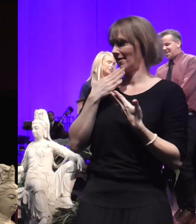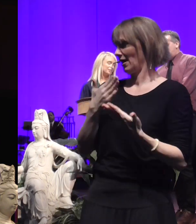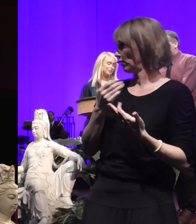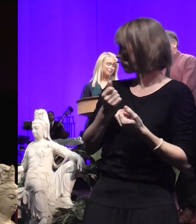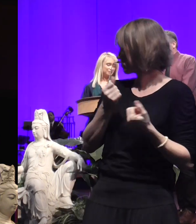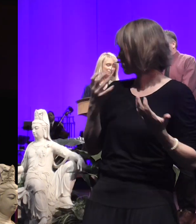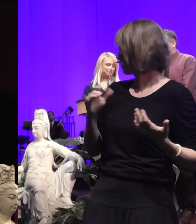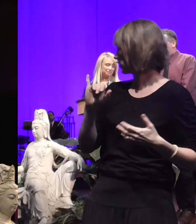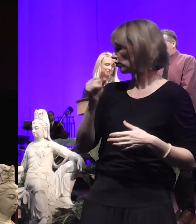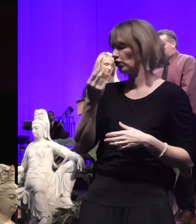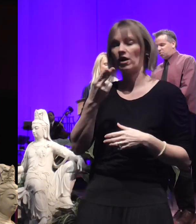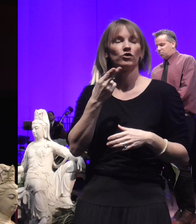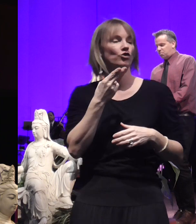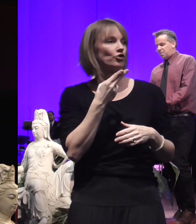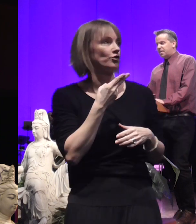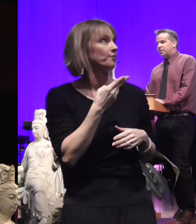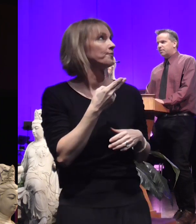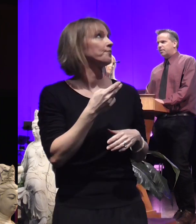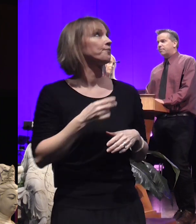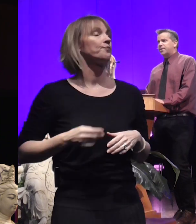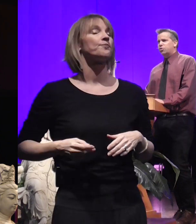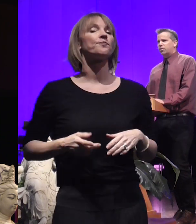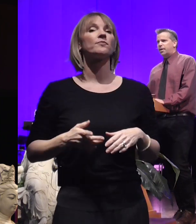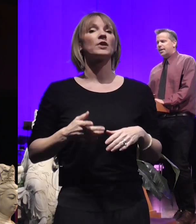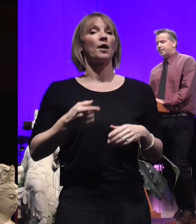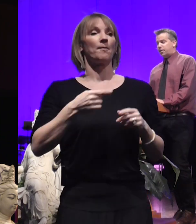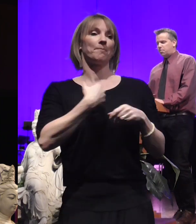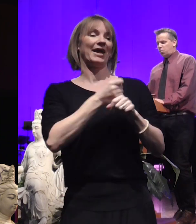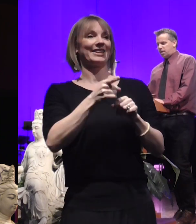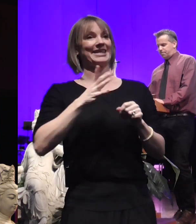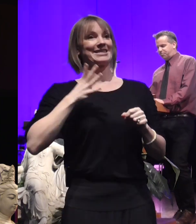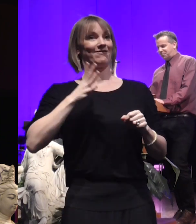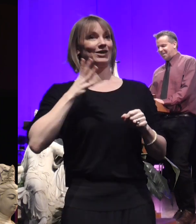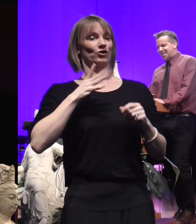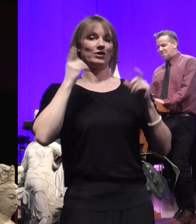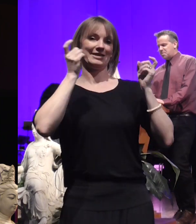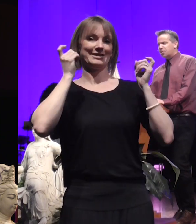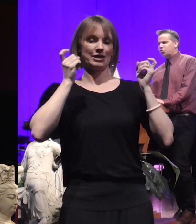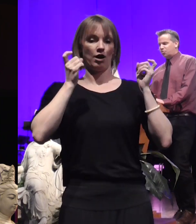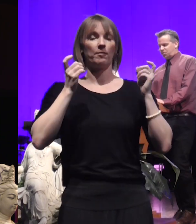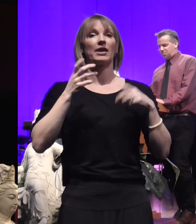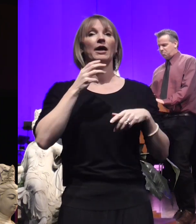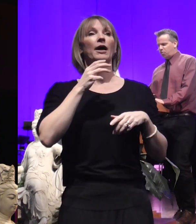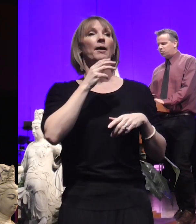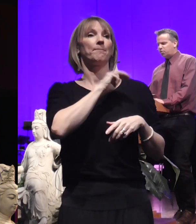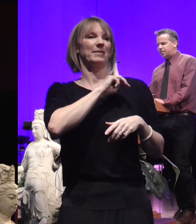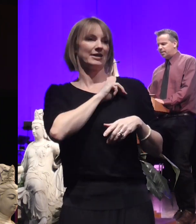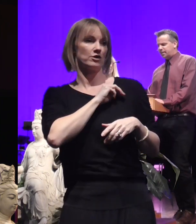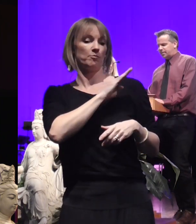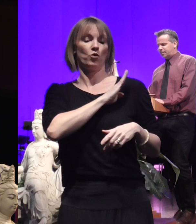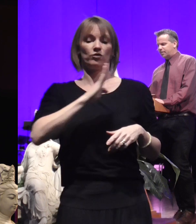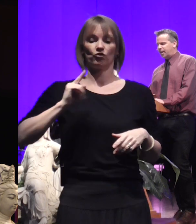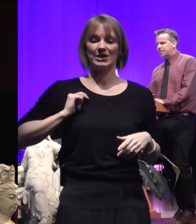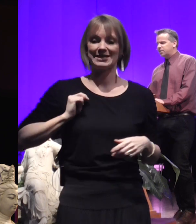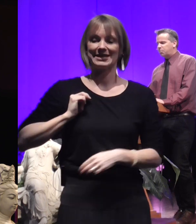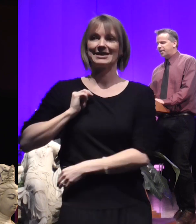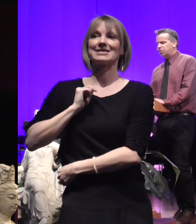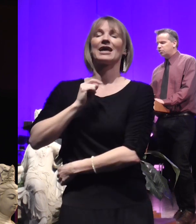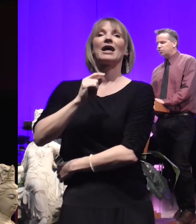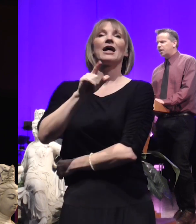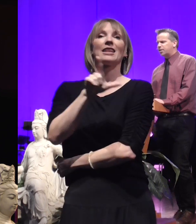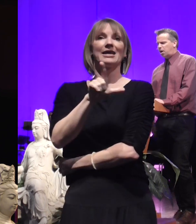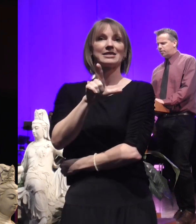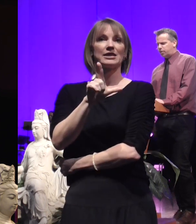much, Josh. So to make this official, a ceremony. Ministers, Board of Trustees,